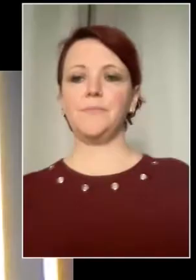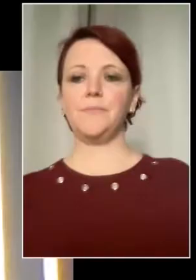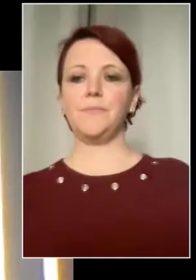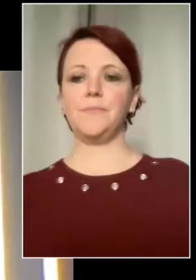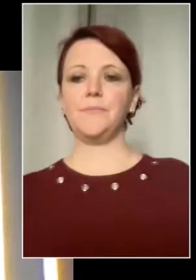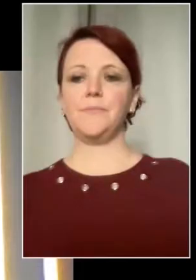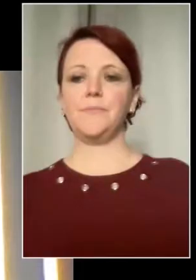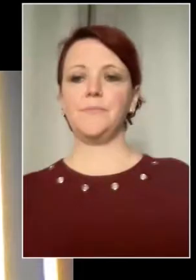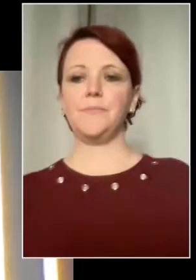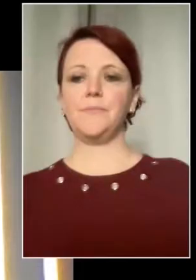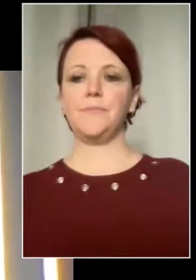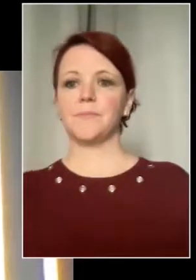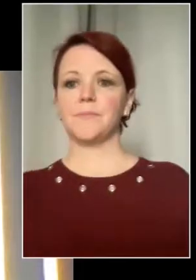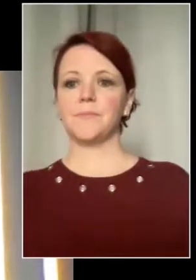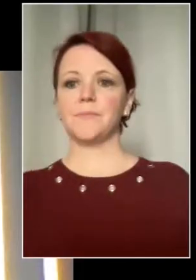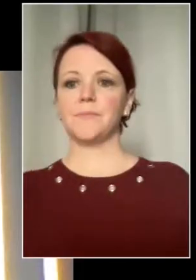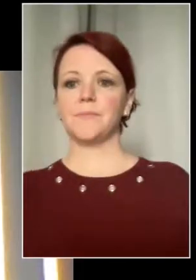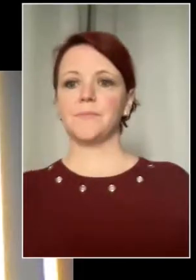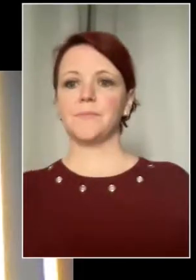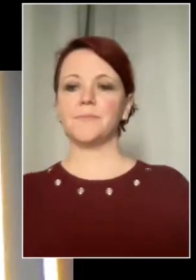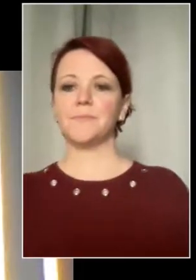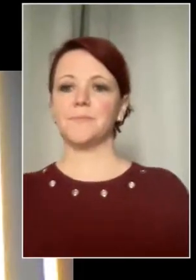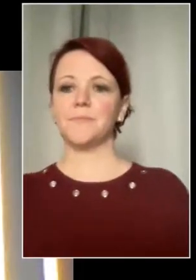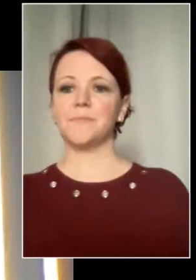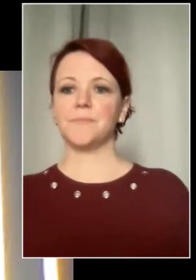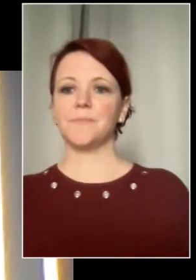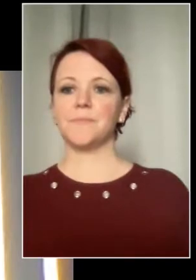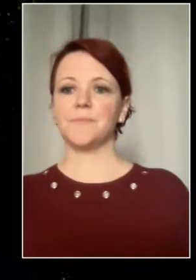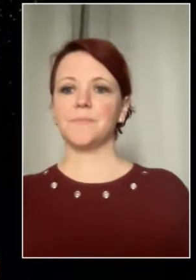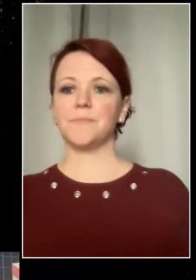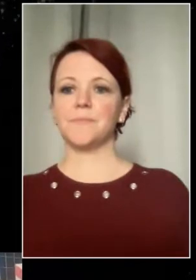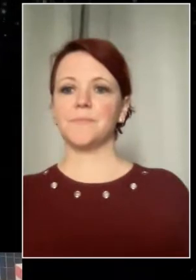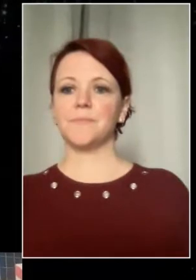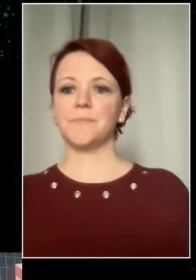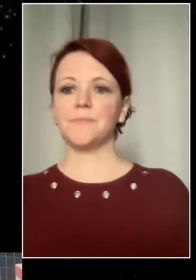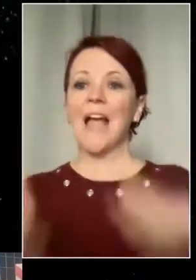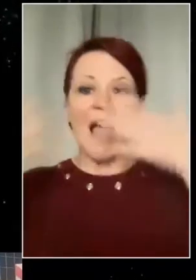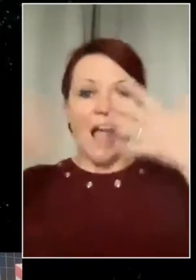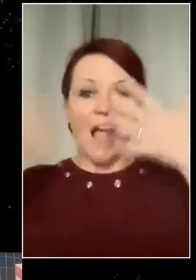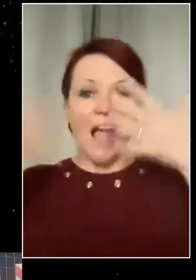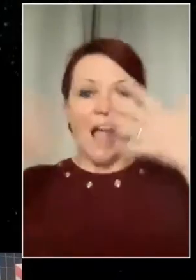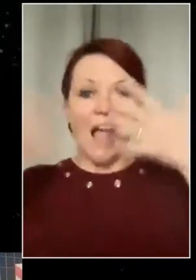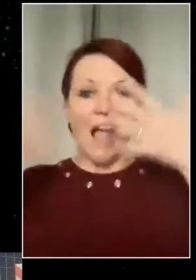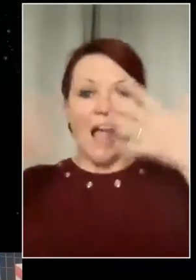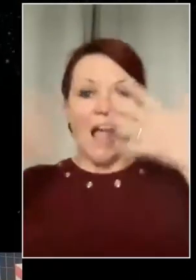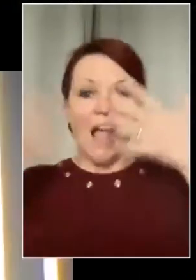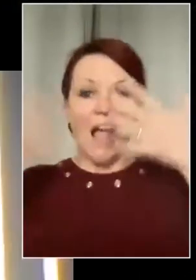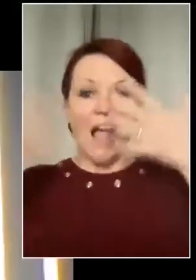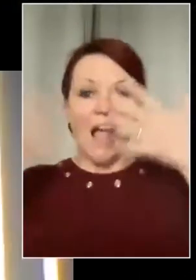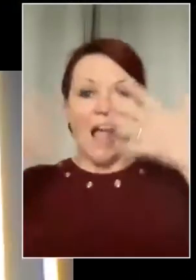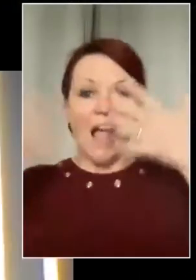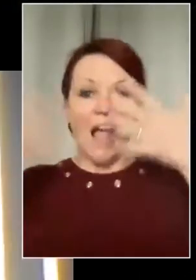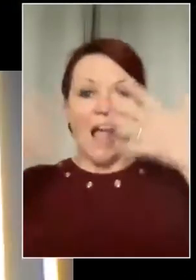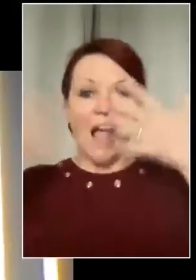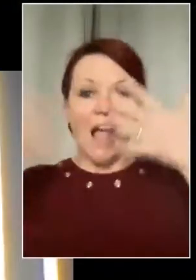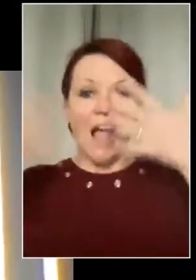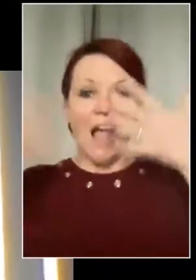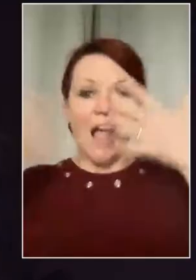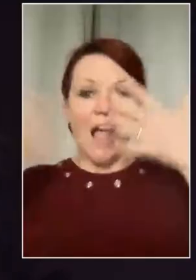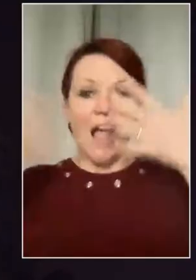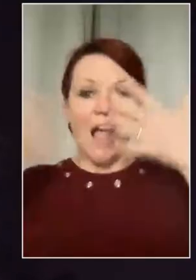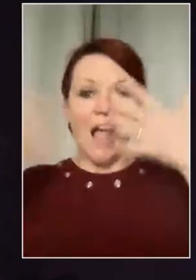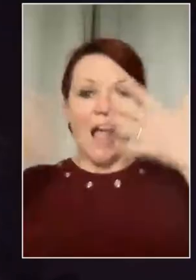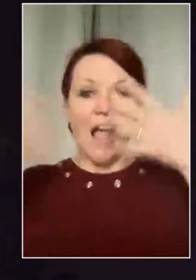What's incredible is you're working with a group of people that, you know, they're not your genetic family, but they're your work family. And they do care about